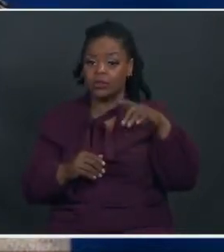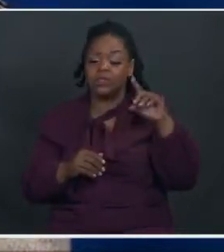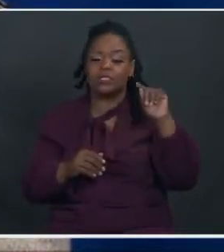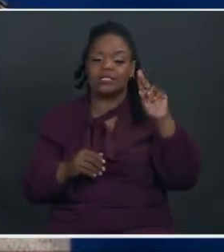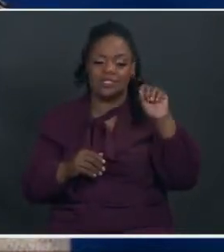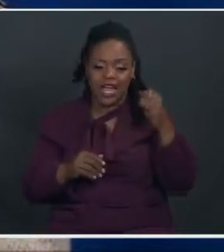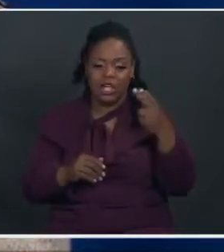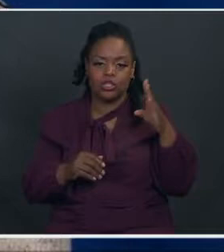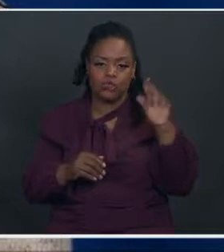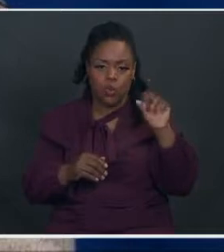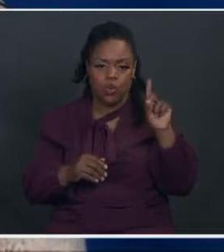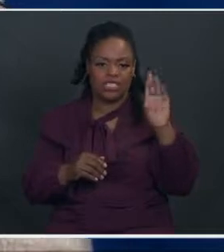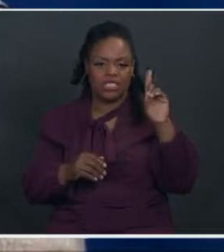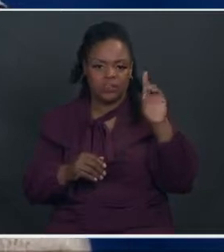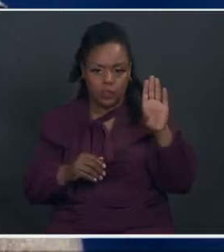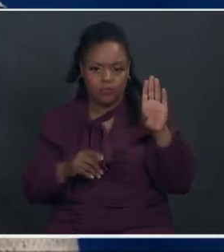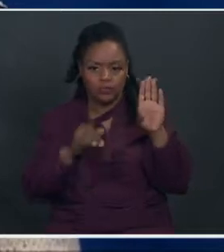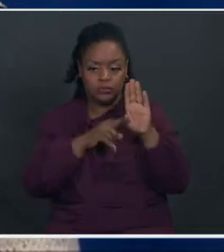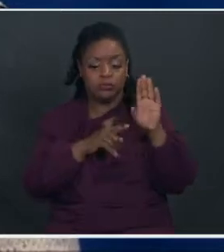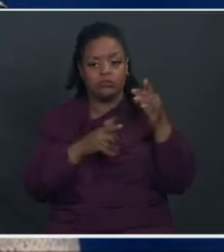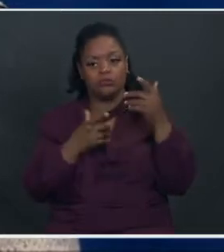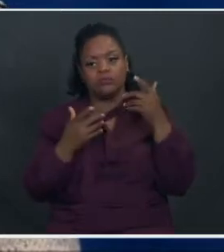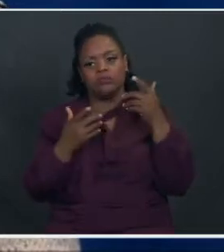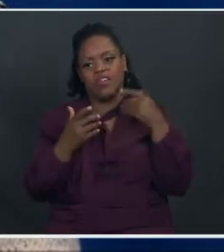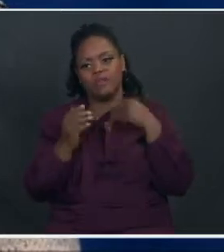sources of data external to government.